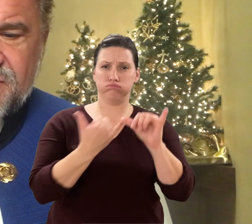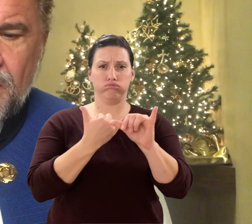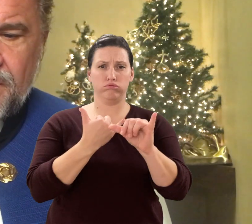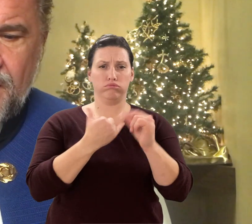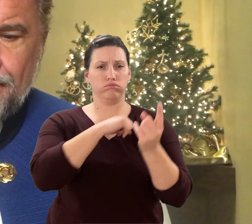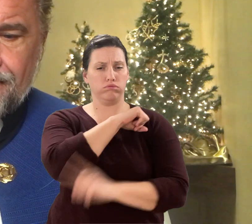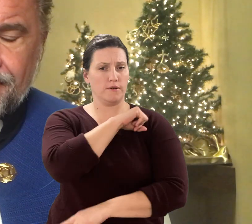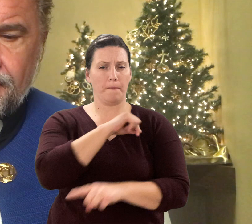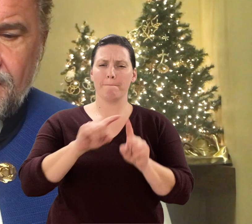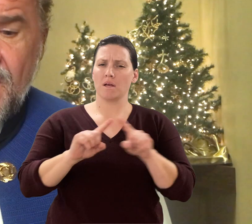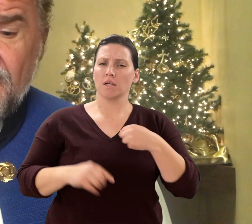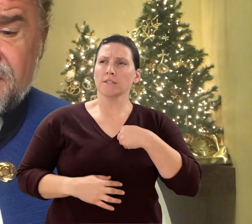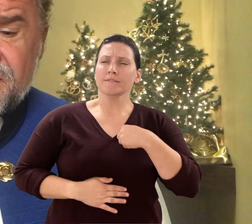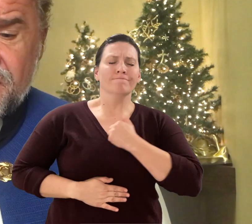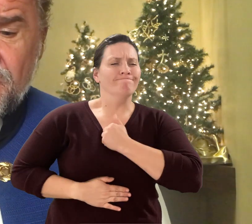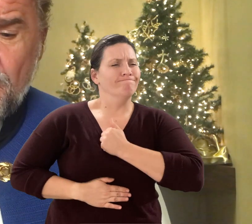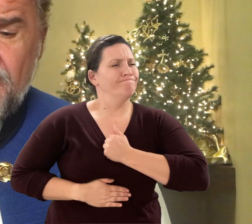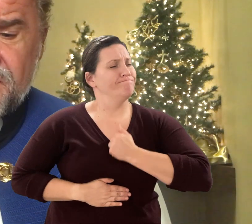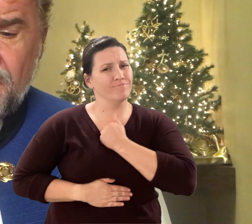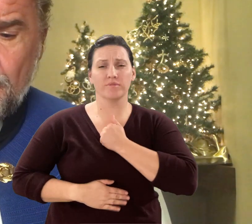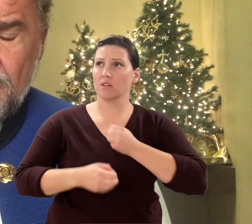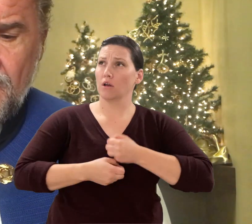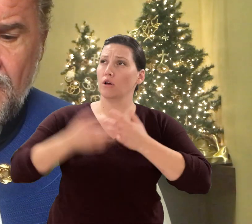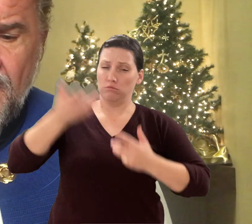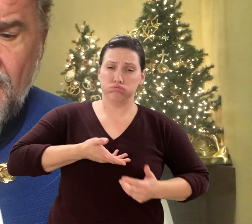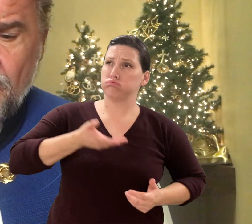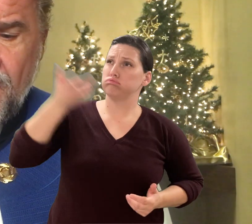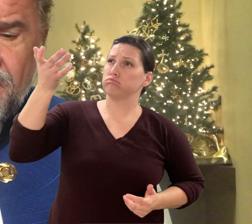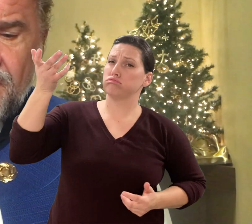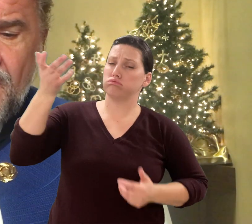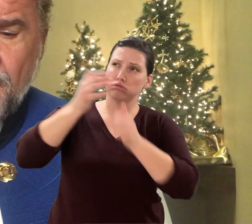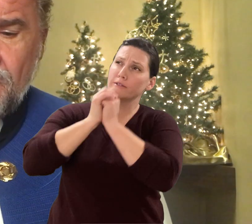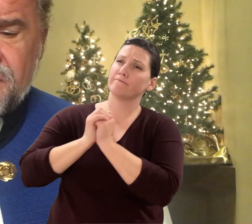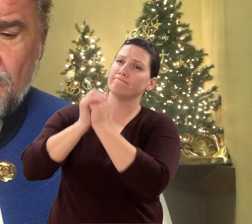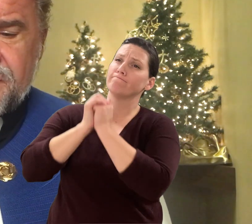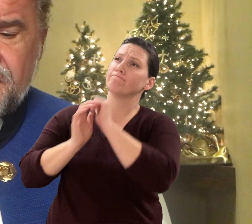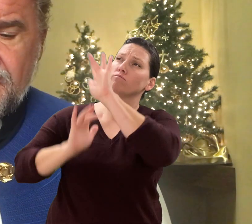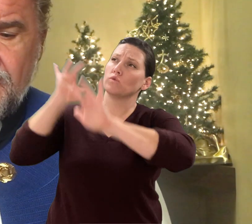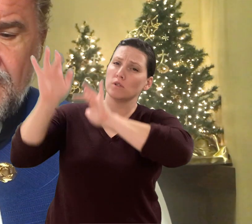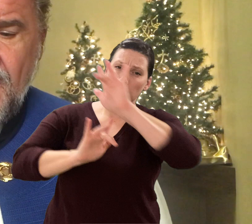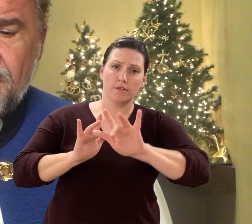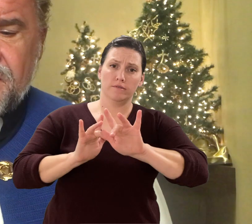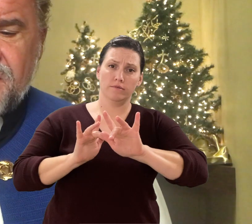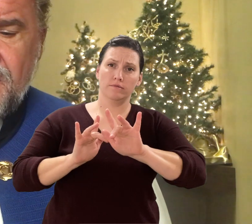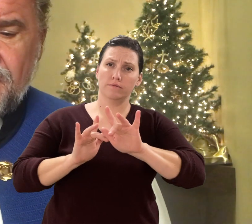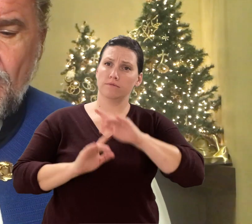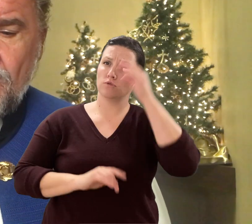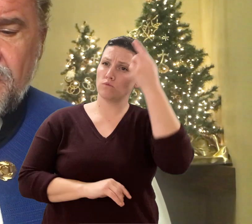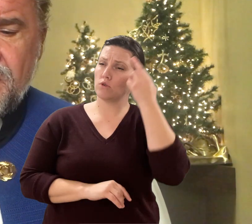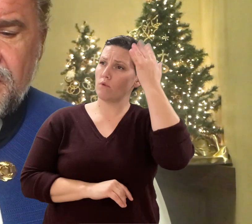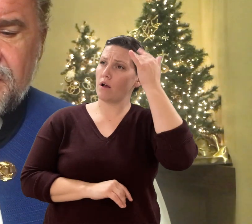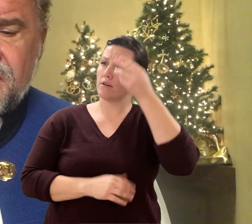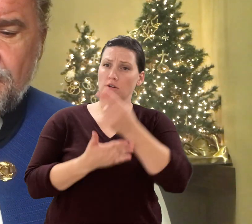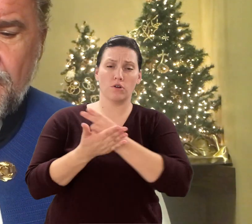heartily sorry for them, and I sincerely repent of them, and I pray Thee of Thy boundless mercy, and for the sake of the